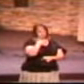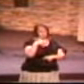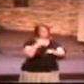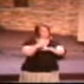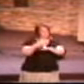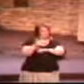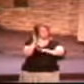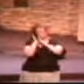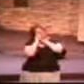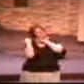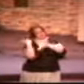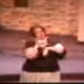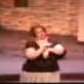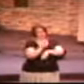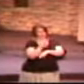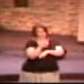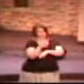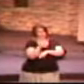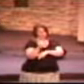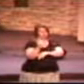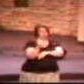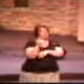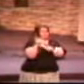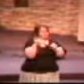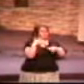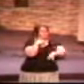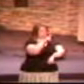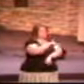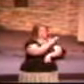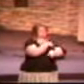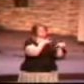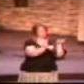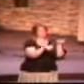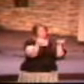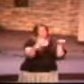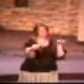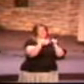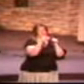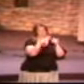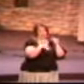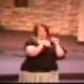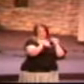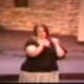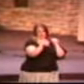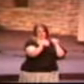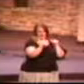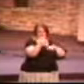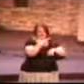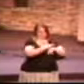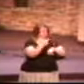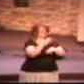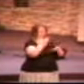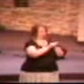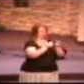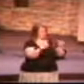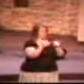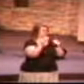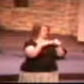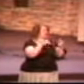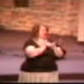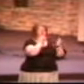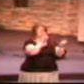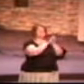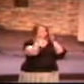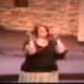bed last night. Ward has been in the hospital for over 140-something days, and praise God, he